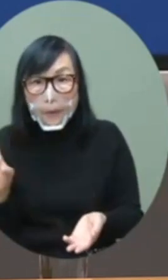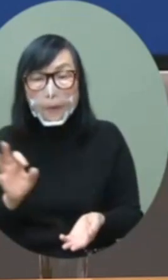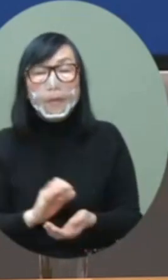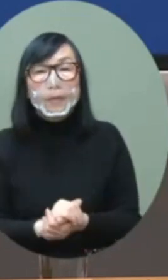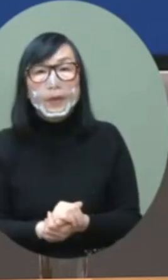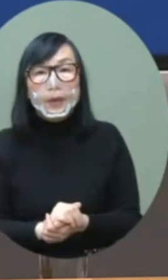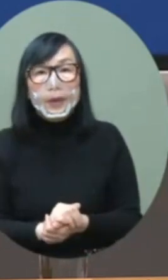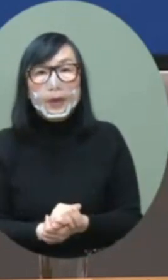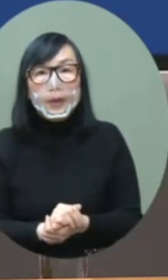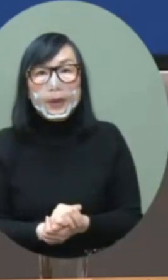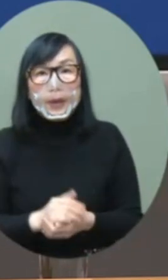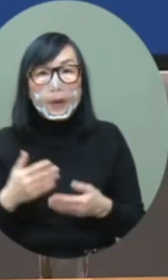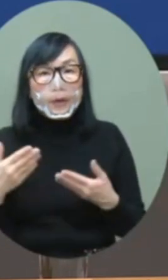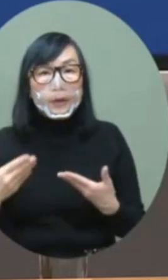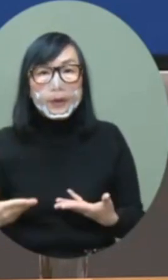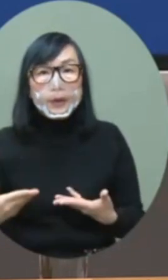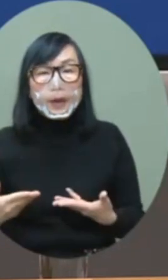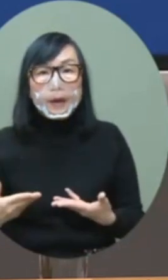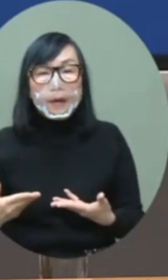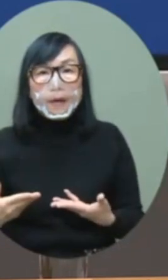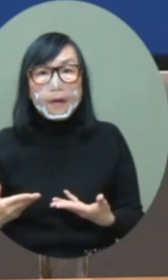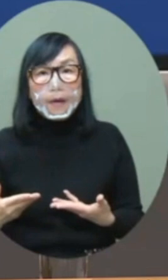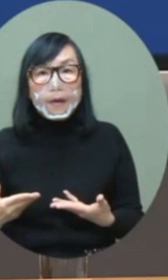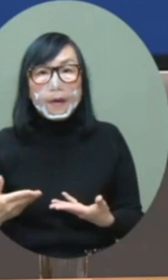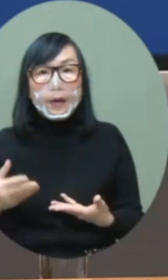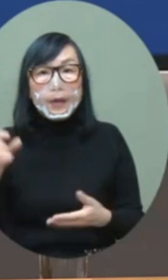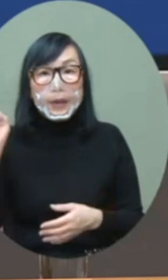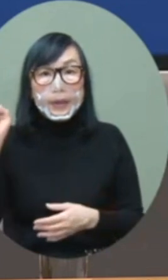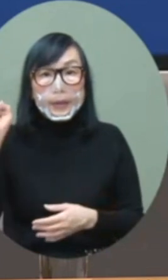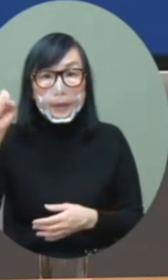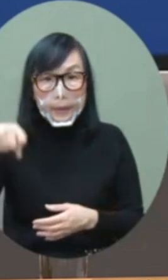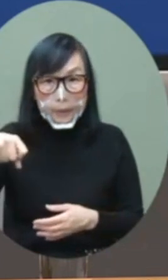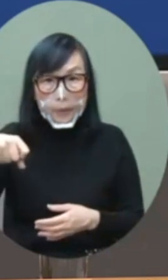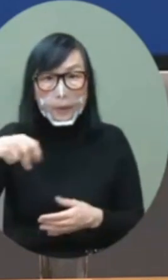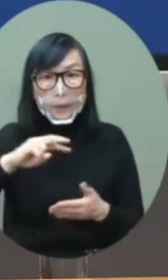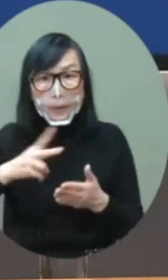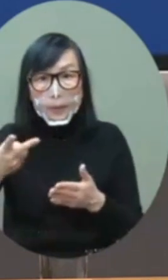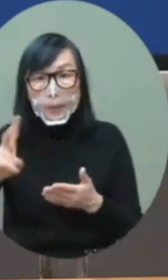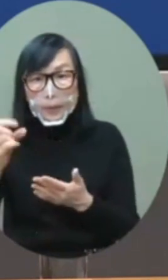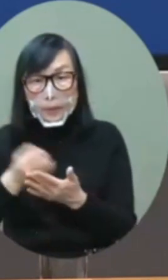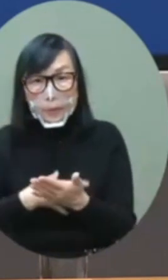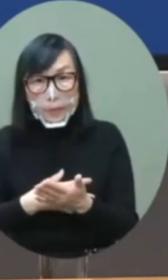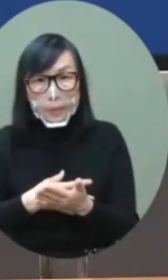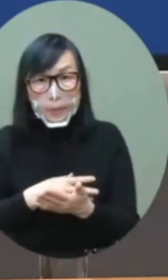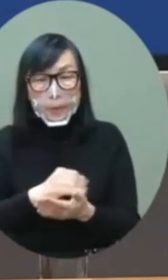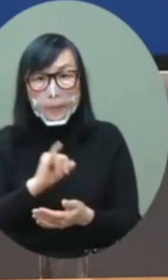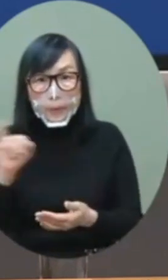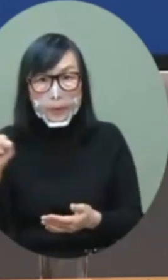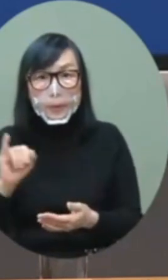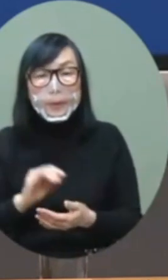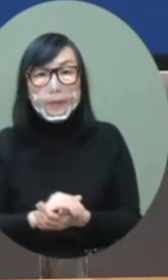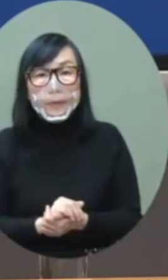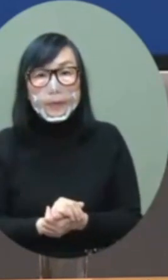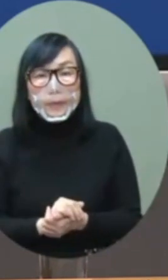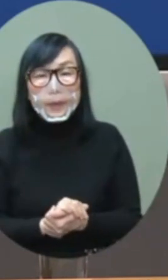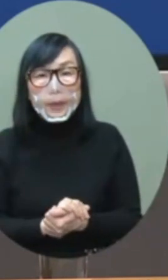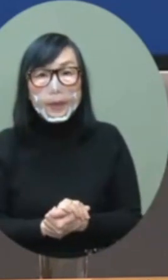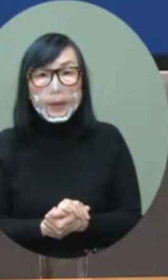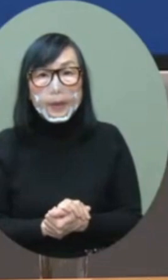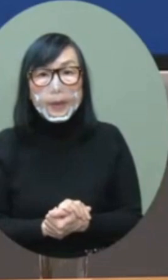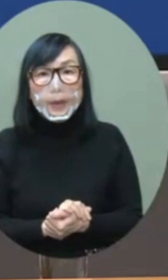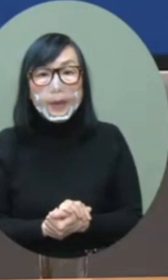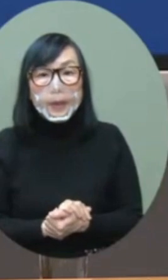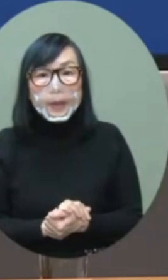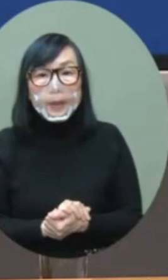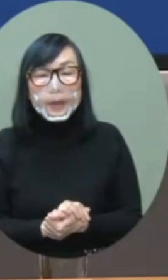is room for adjustment, but following a review, we have the duty to account for the findings in this review